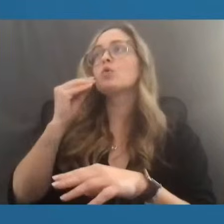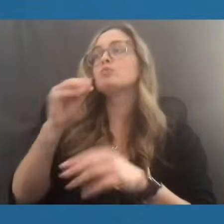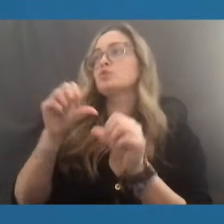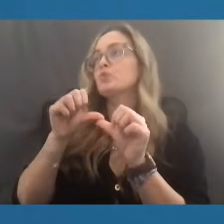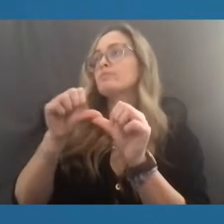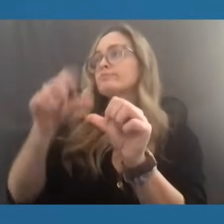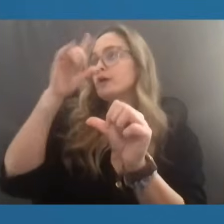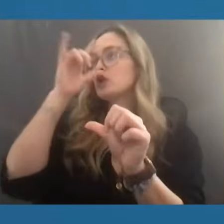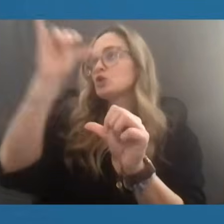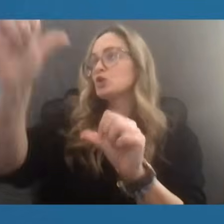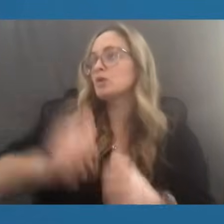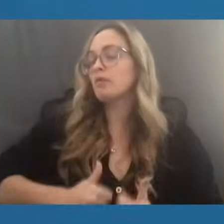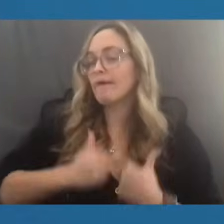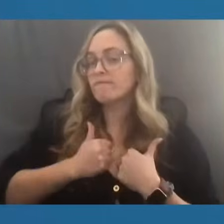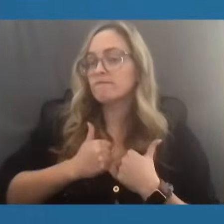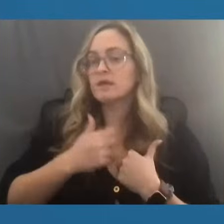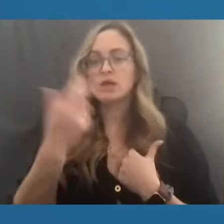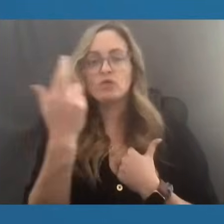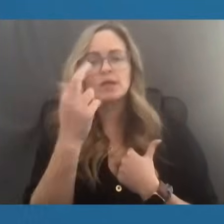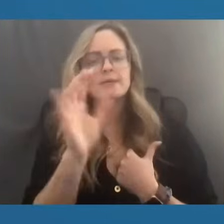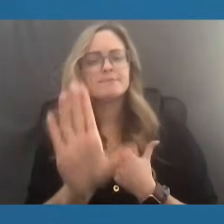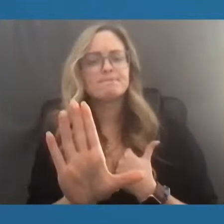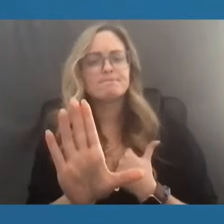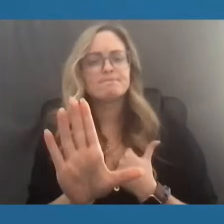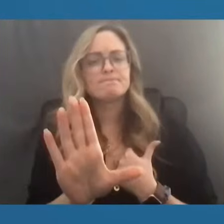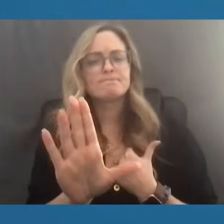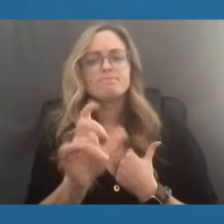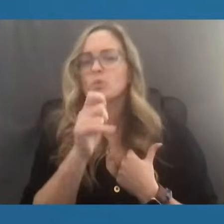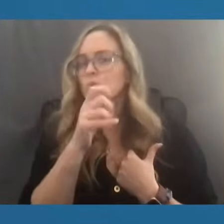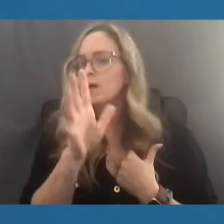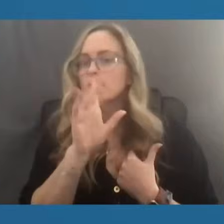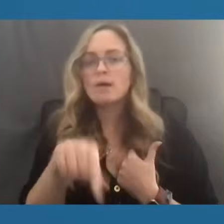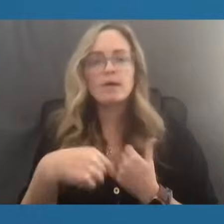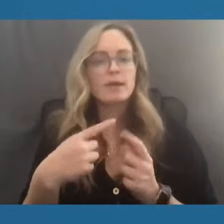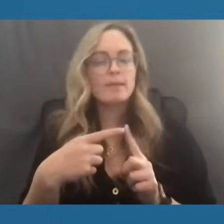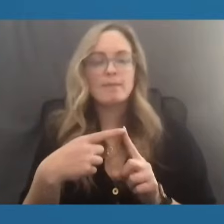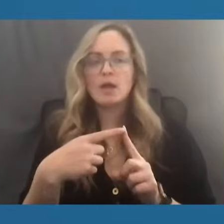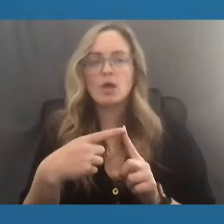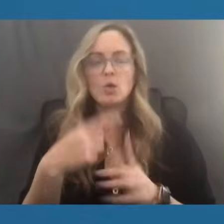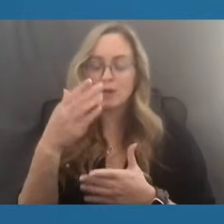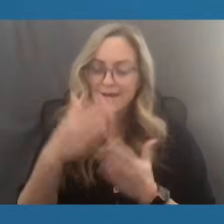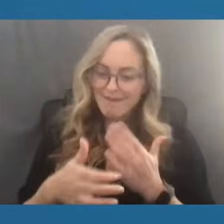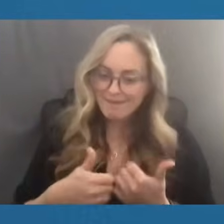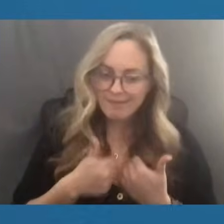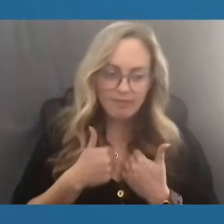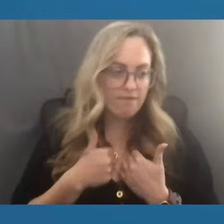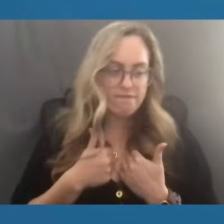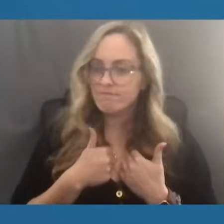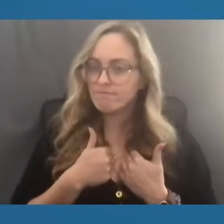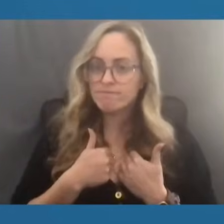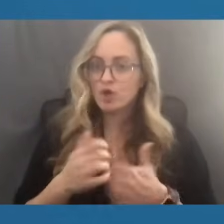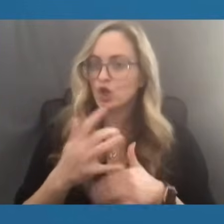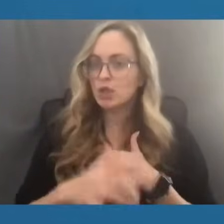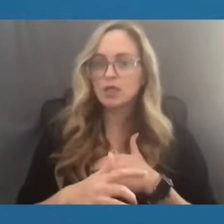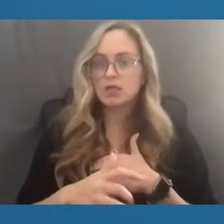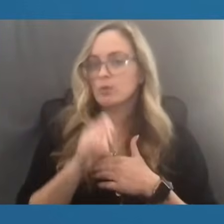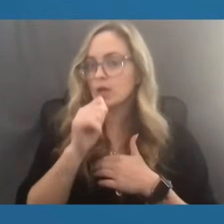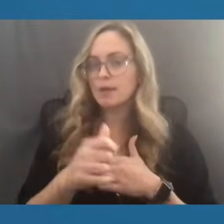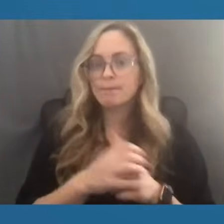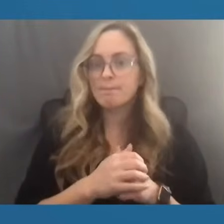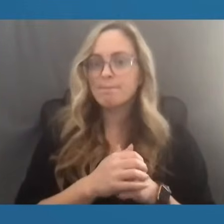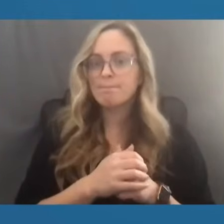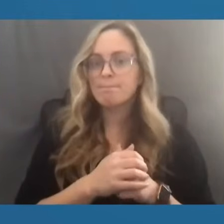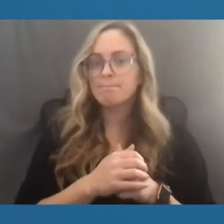I realized we're not talking about ending life early. or about